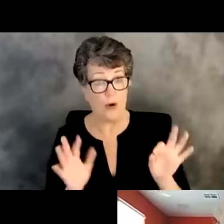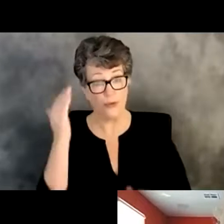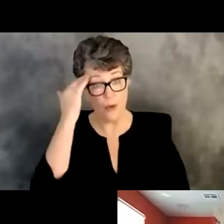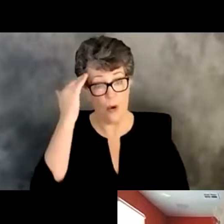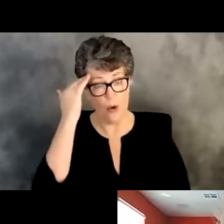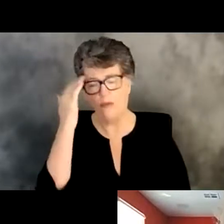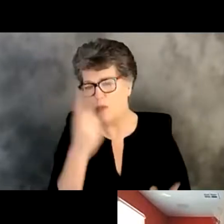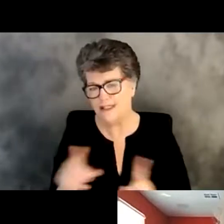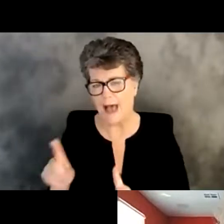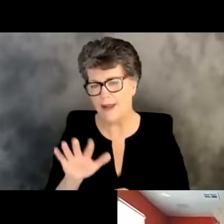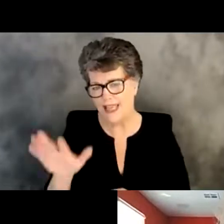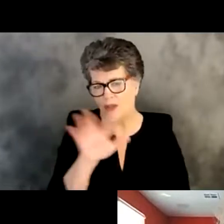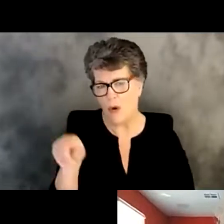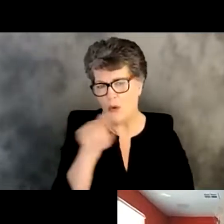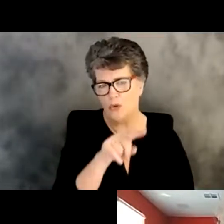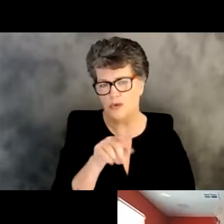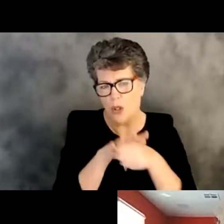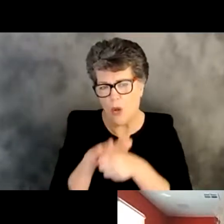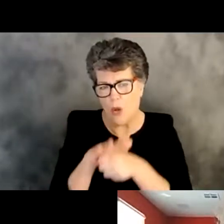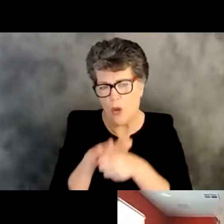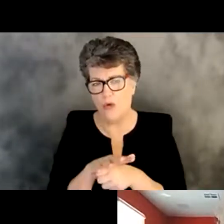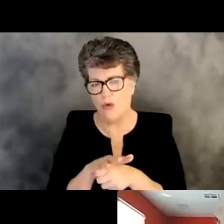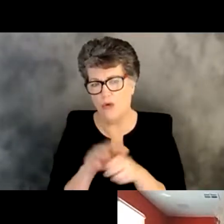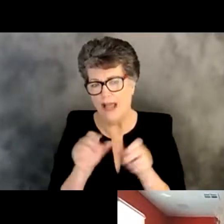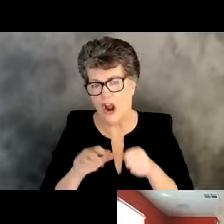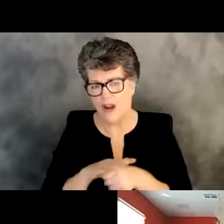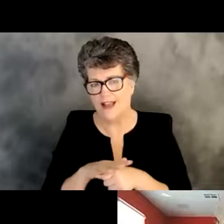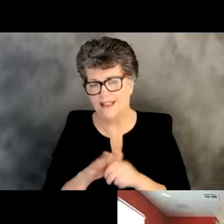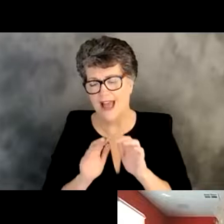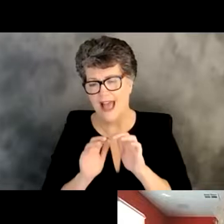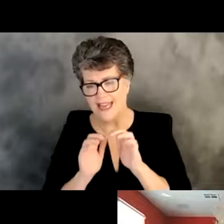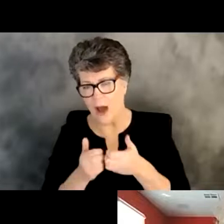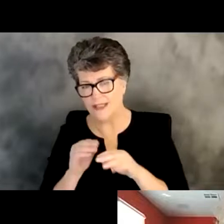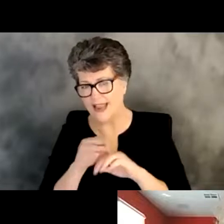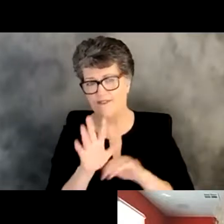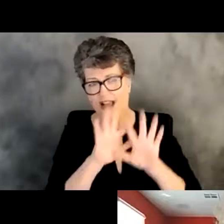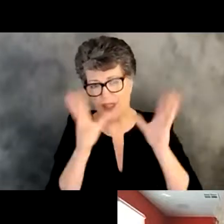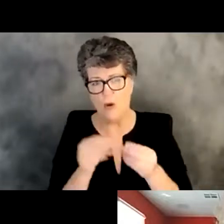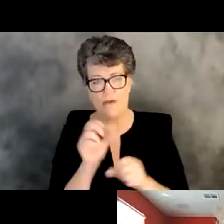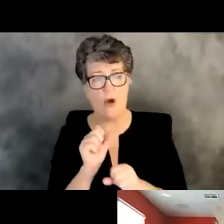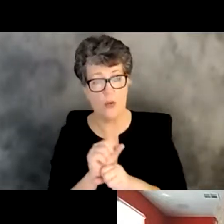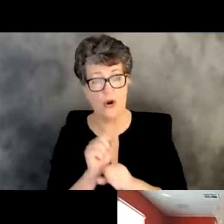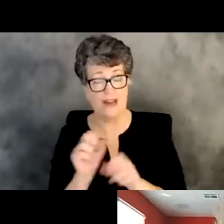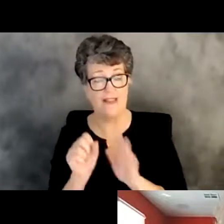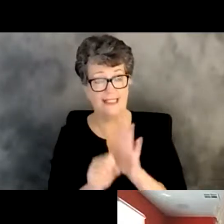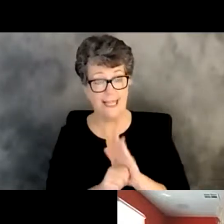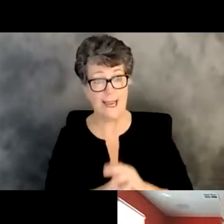what's happening in those local jurisdictions and how that affects the overall work in the state.